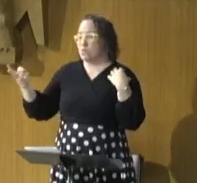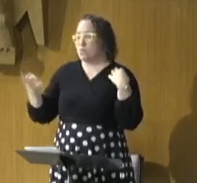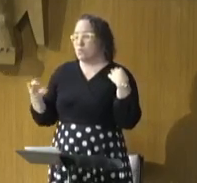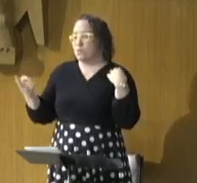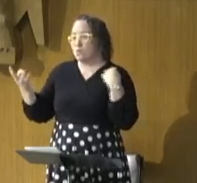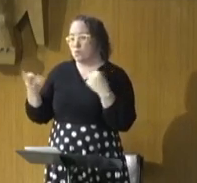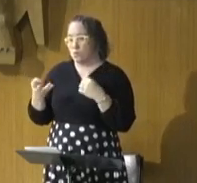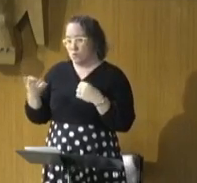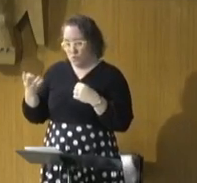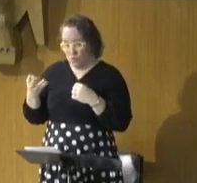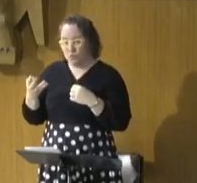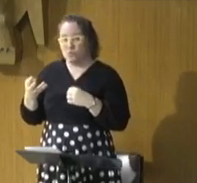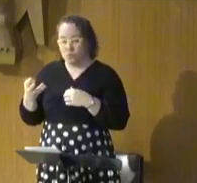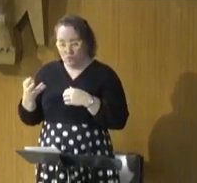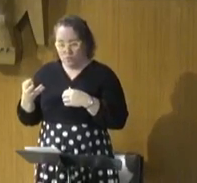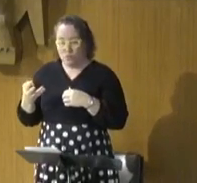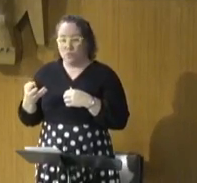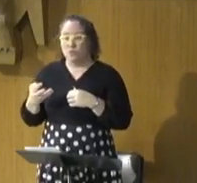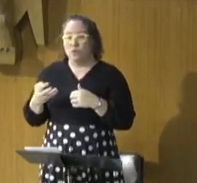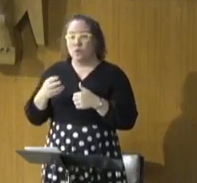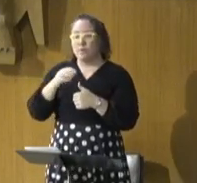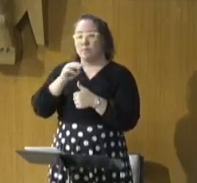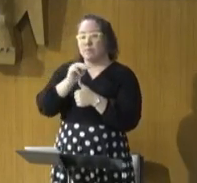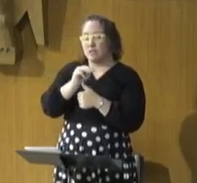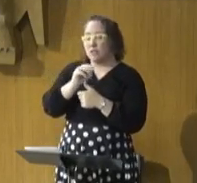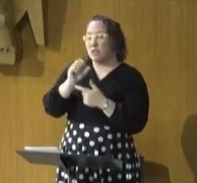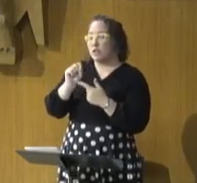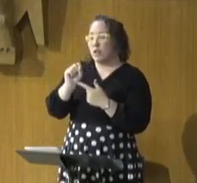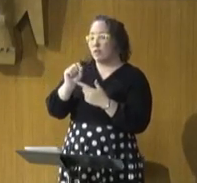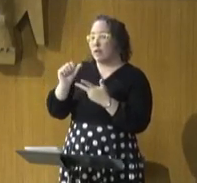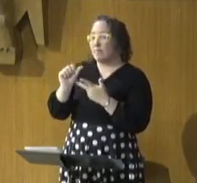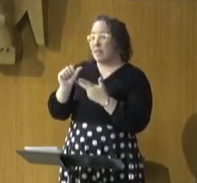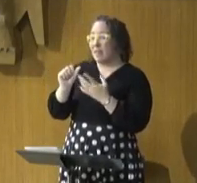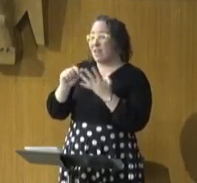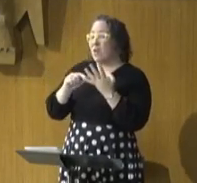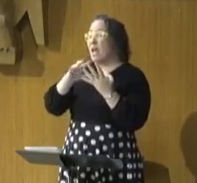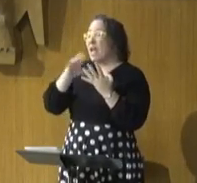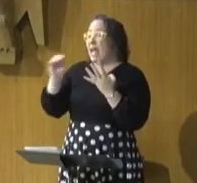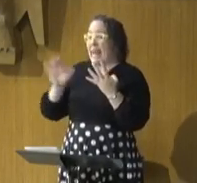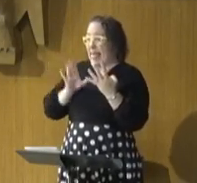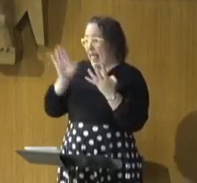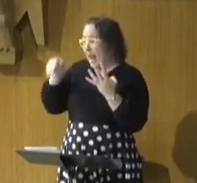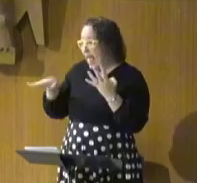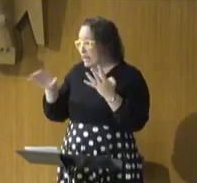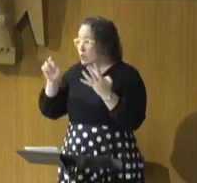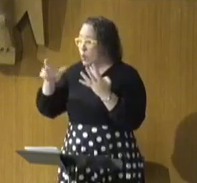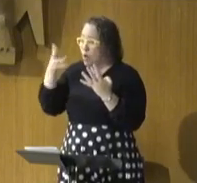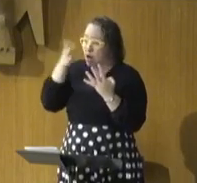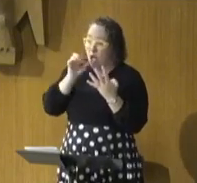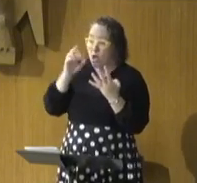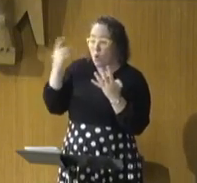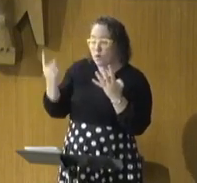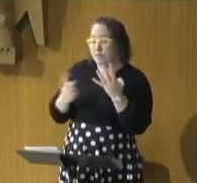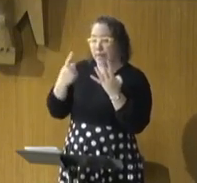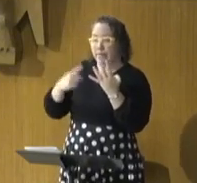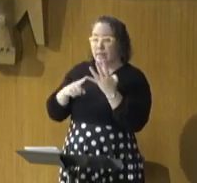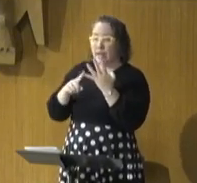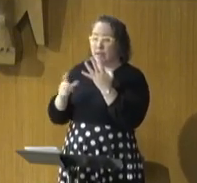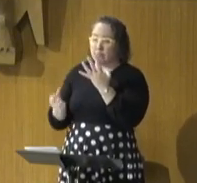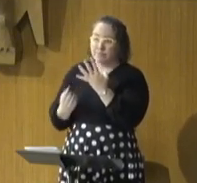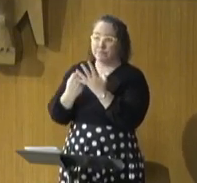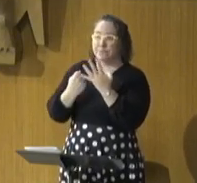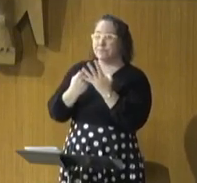like a god. Is it an angel? Is it God in human form who's come to walk alongside these